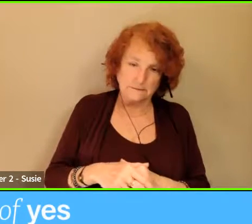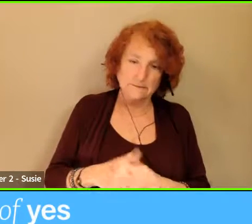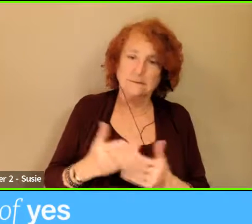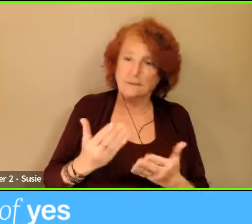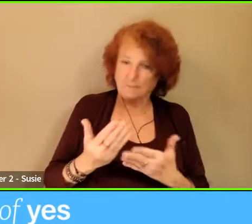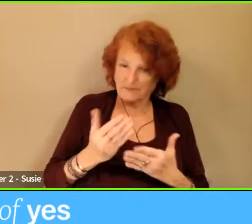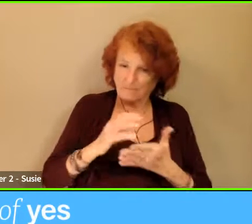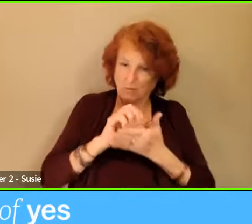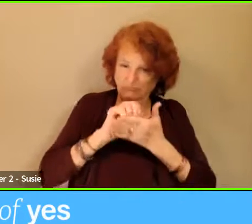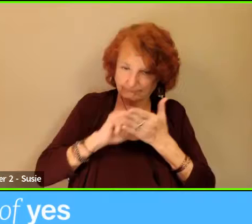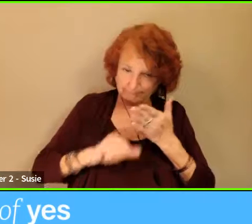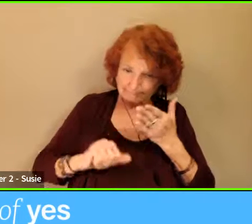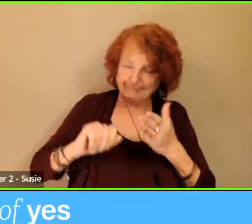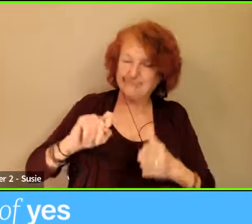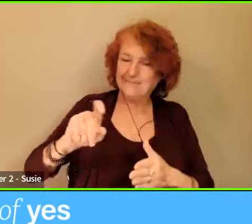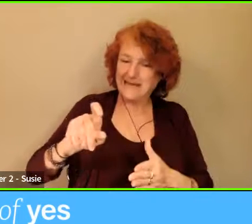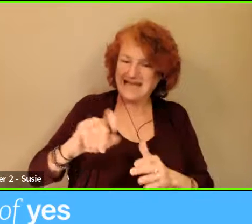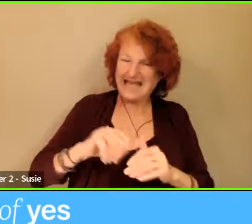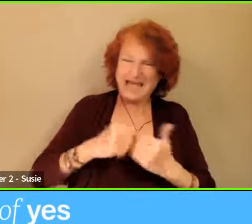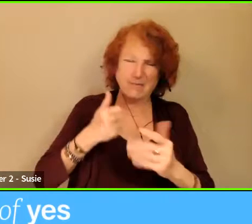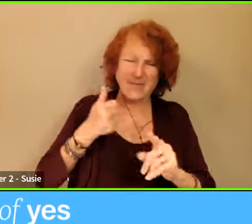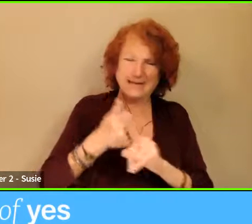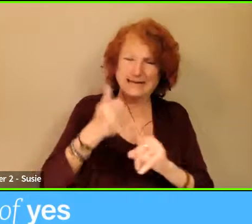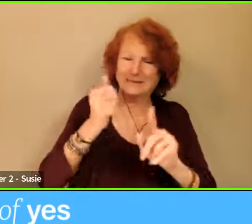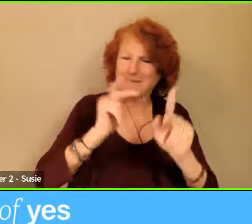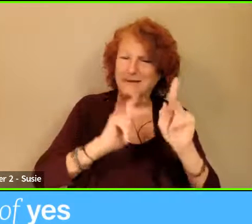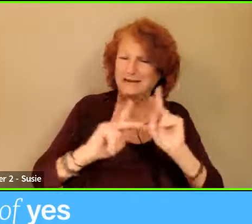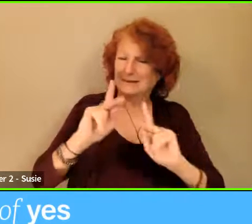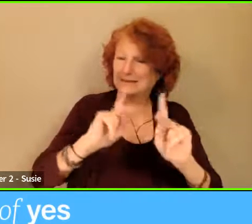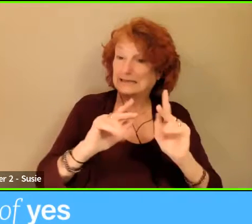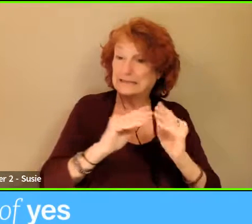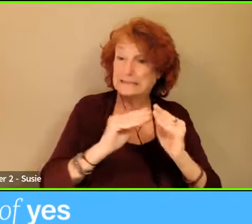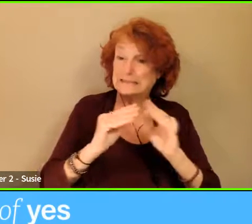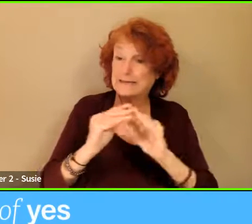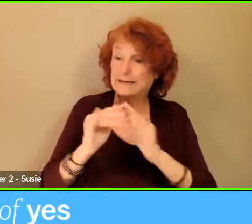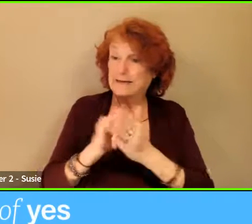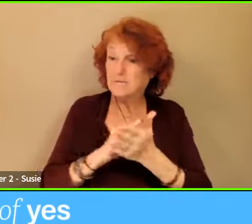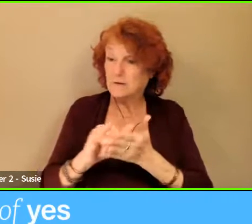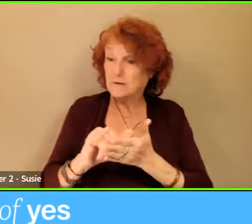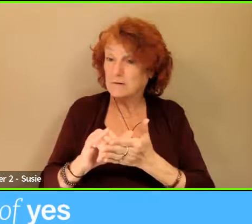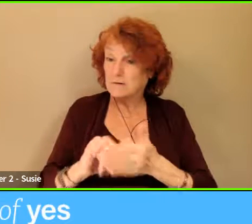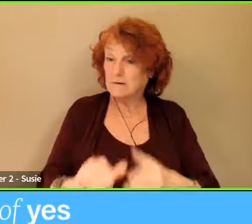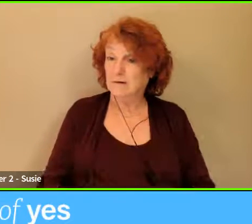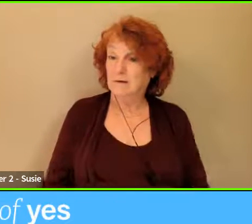of your salary and how that impacts people in the city of New York?